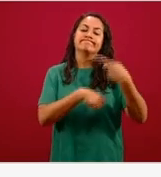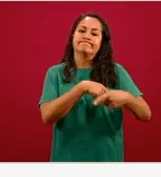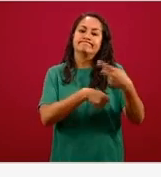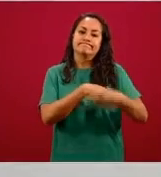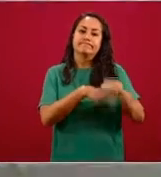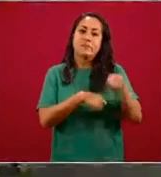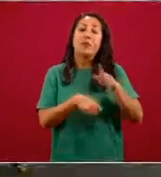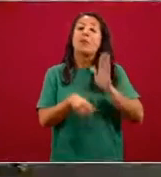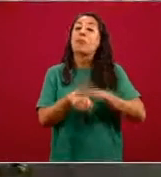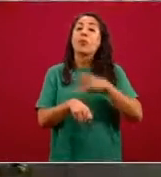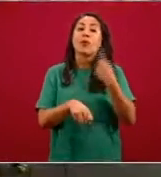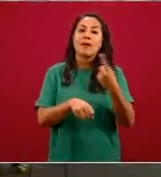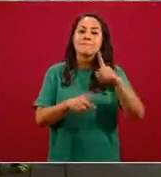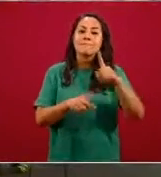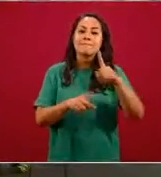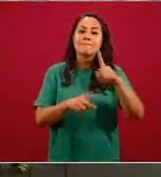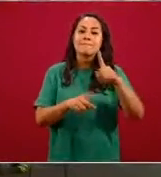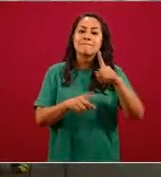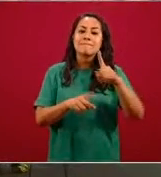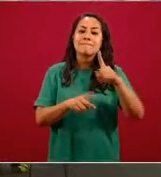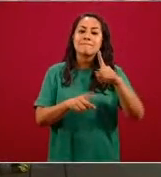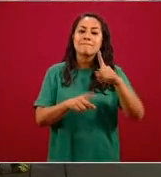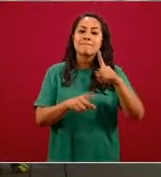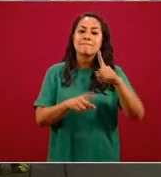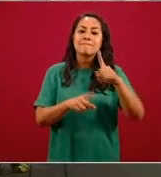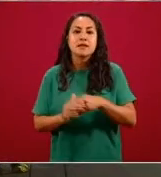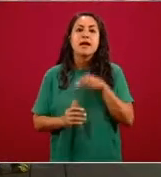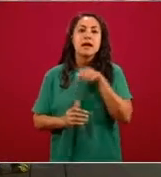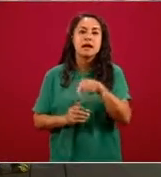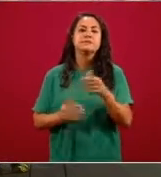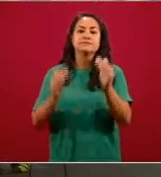they have a higher incidence rate.